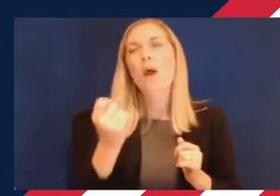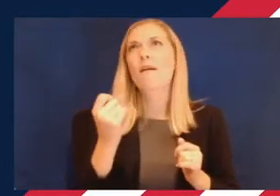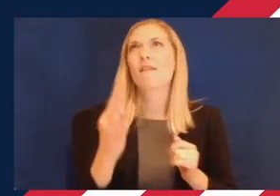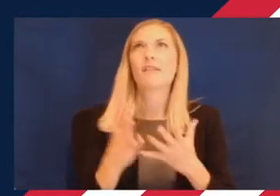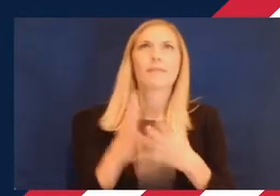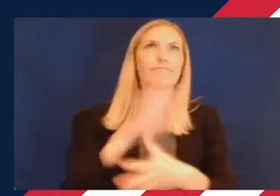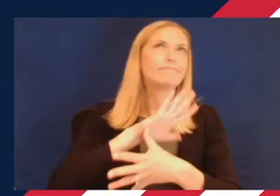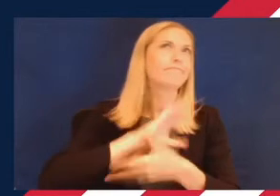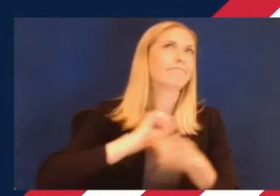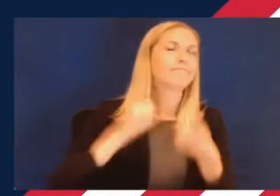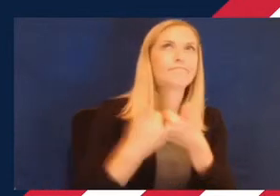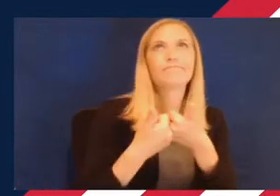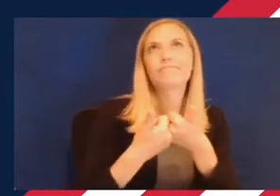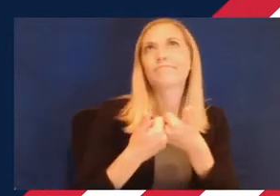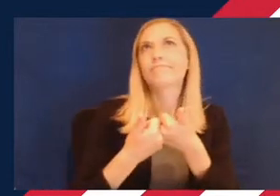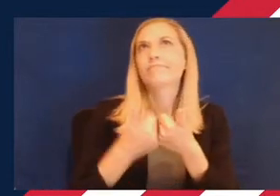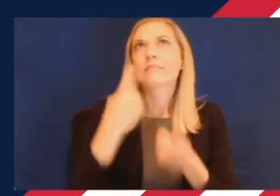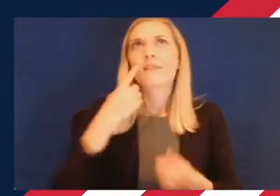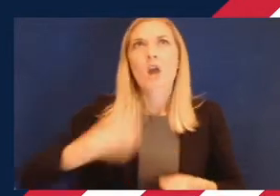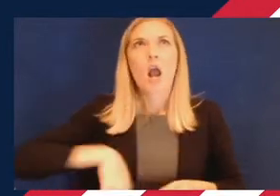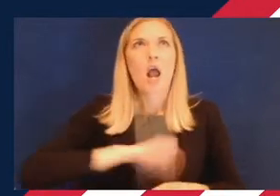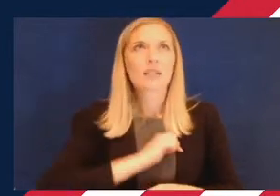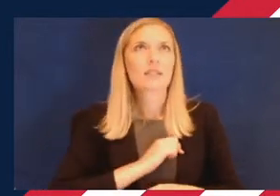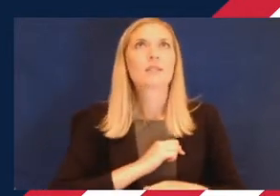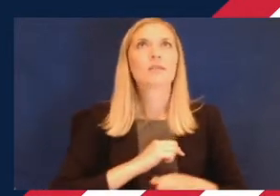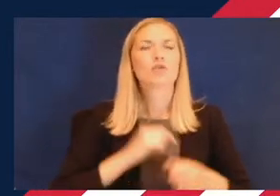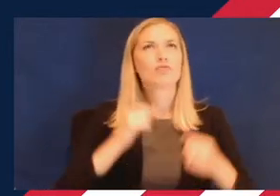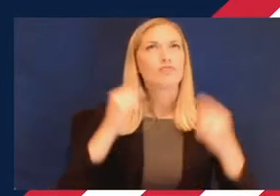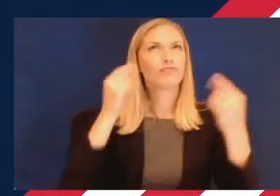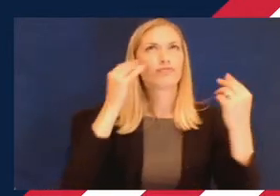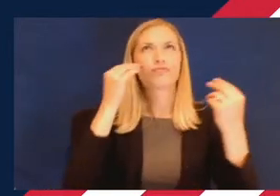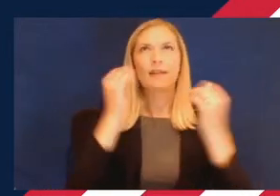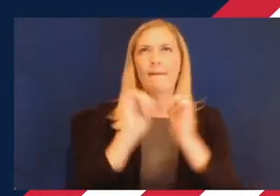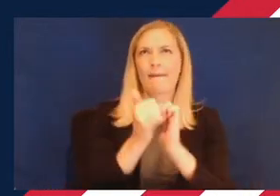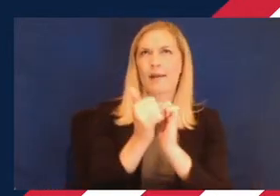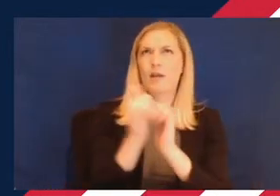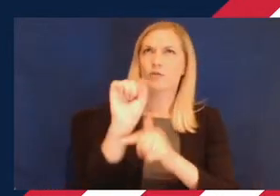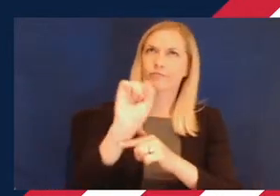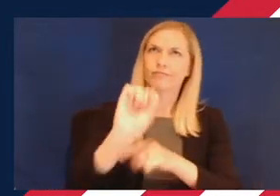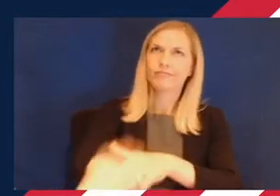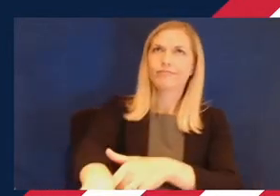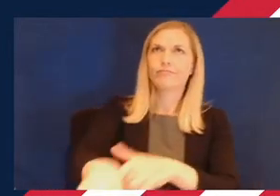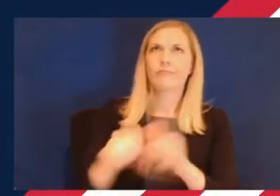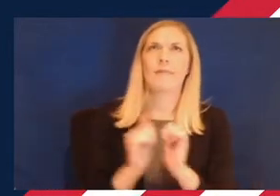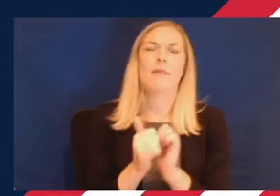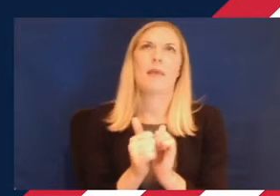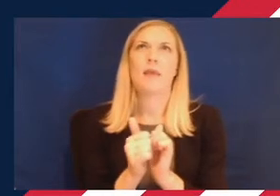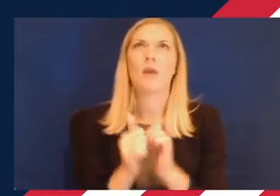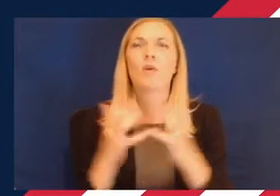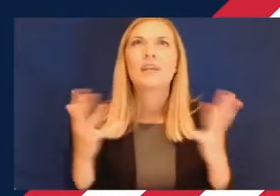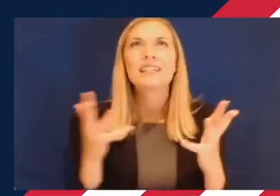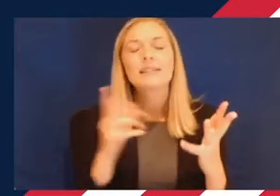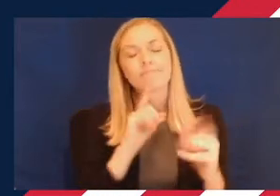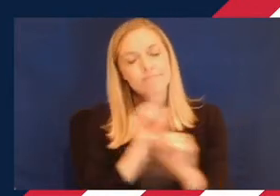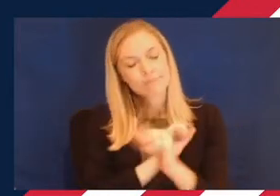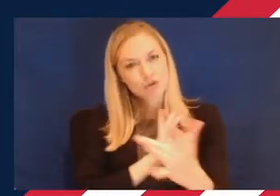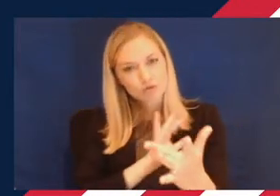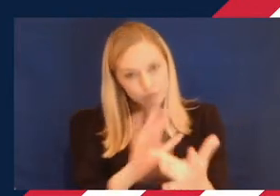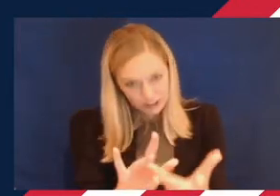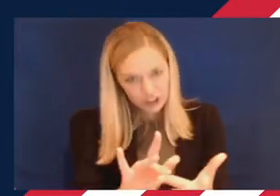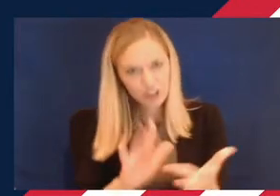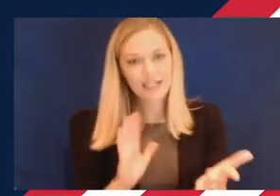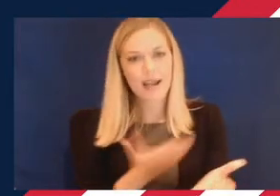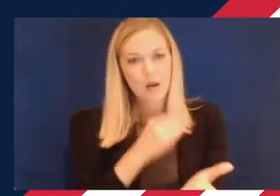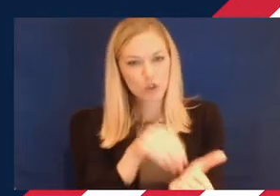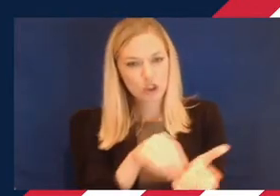toughest hurdles for us to overcome was in reaching students, especially our most moderate to